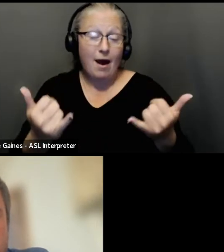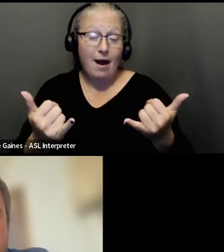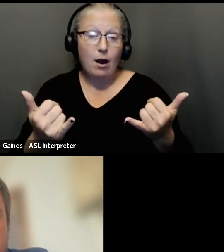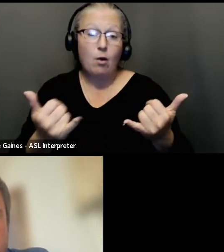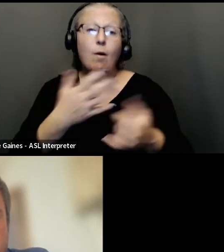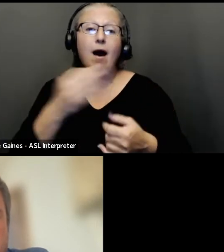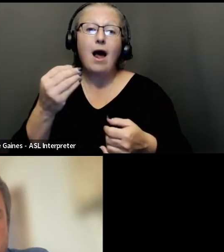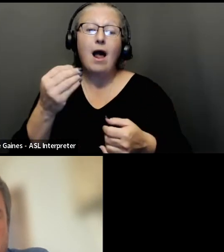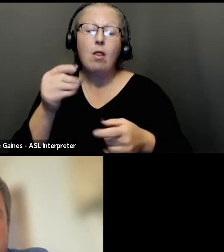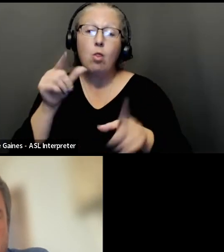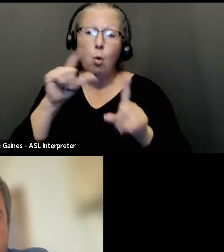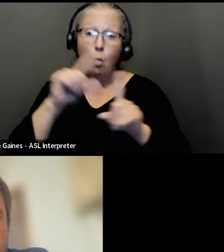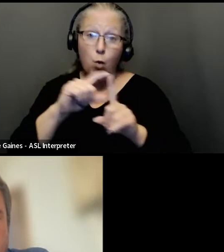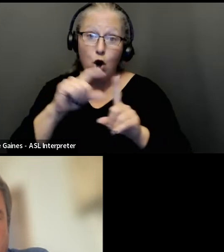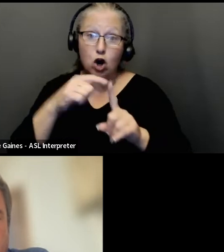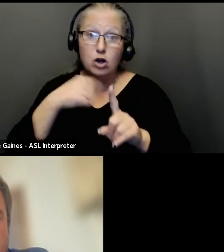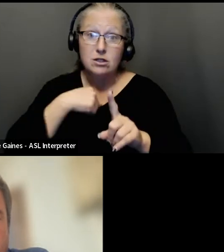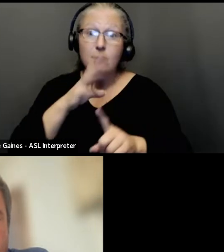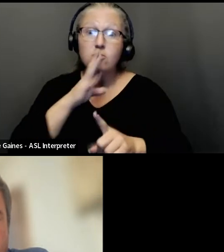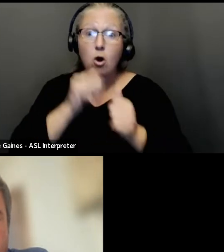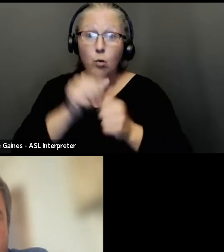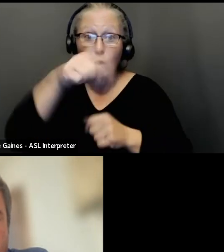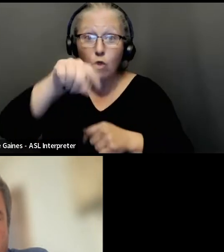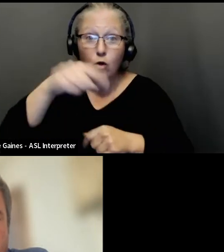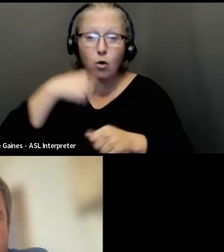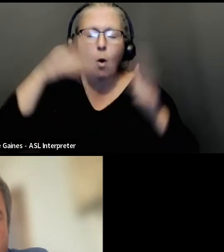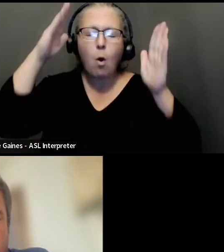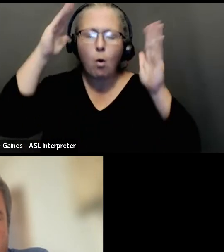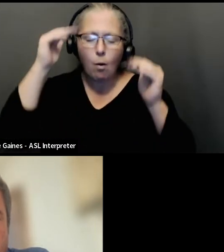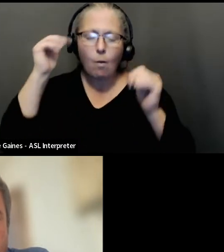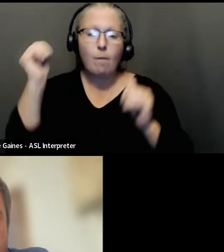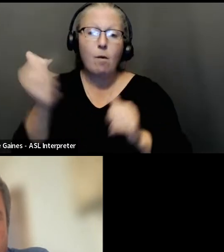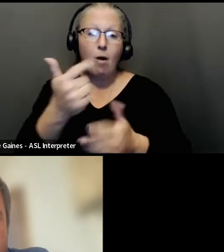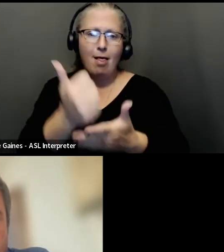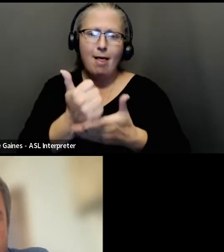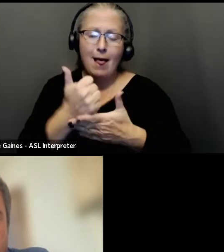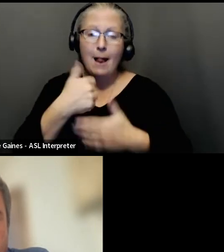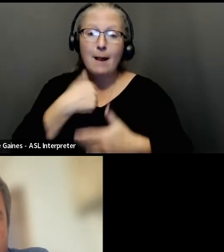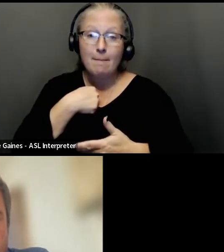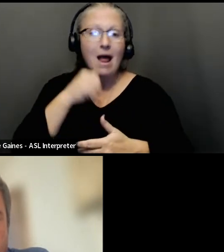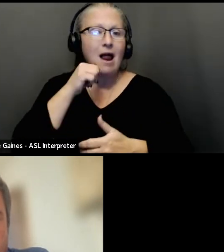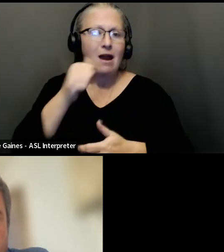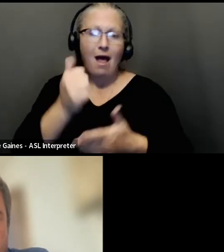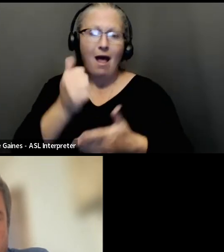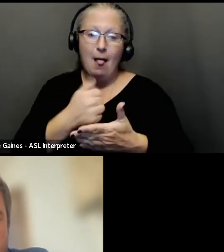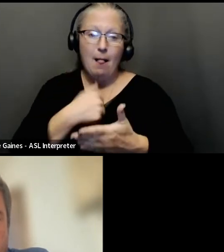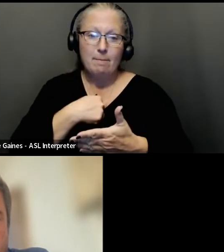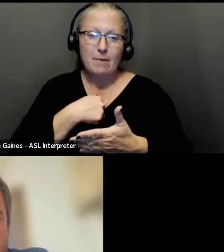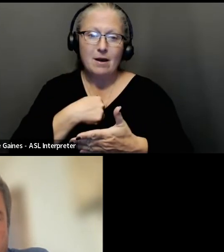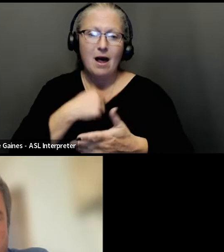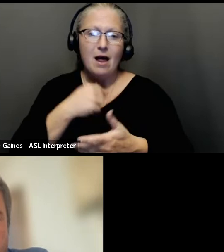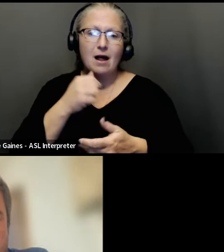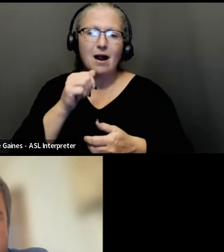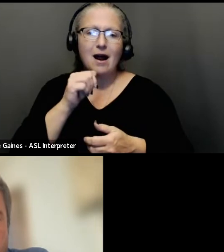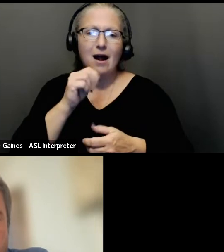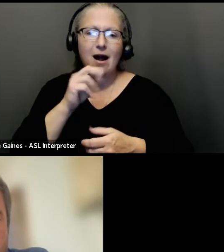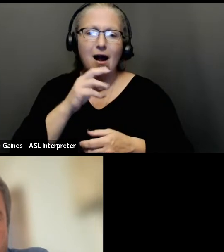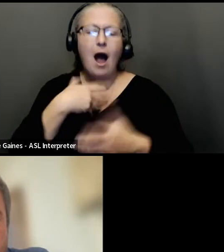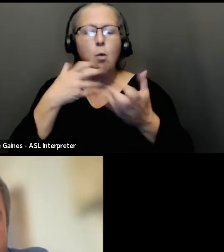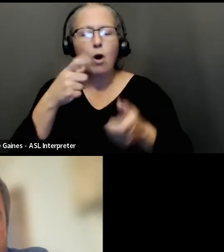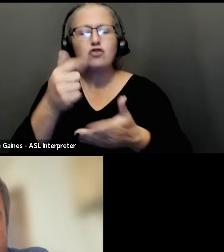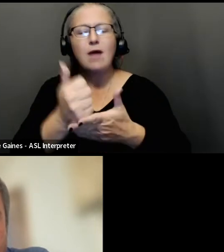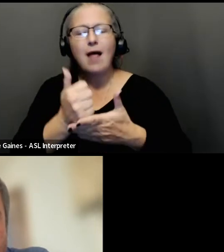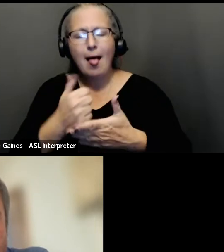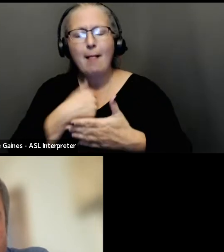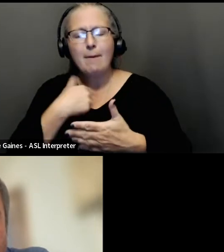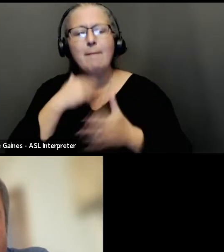And the words I'm saying to you, I'm hoping you will help me and not help me, and I'm not sorry, help you're, me. you're over And I'm